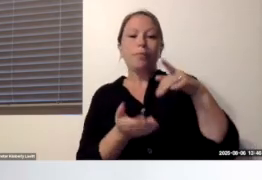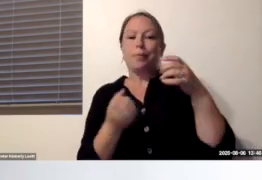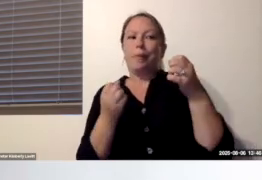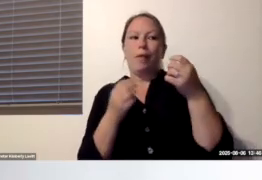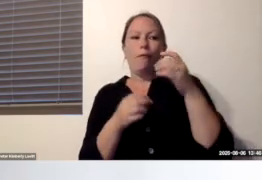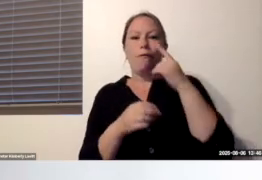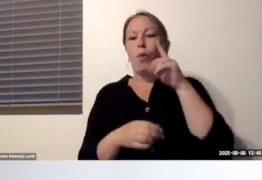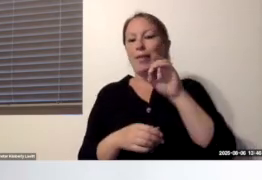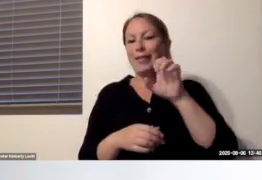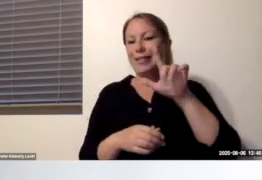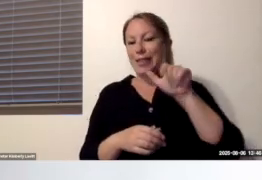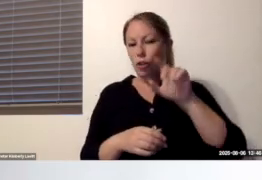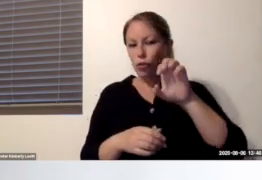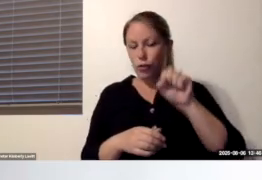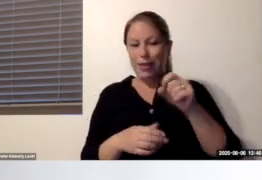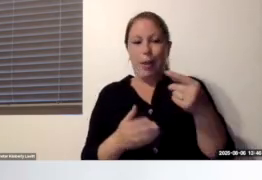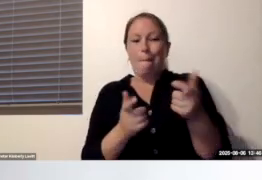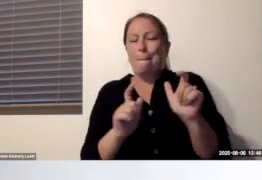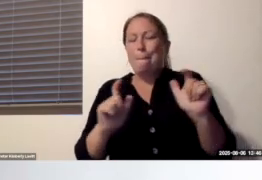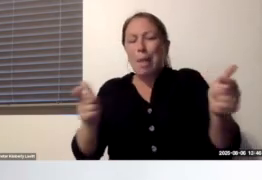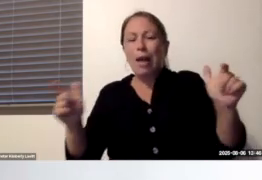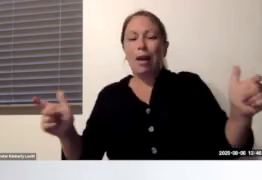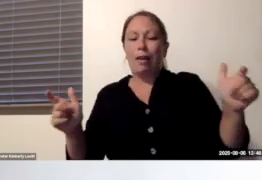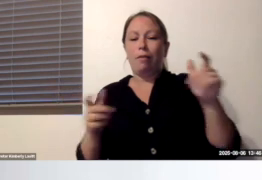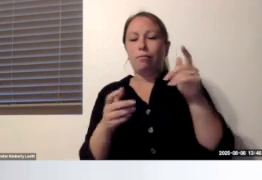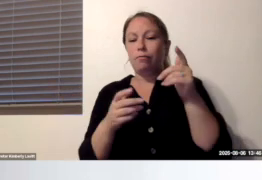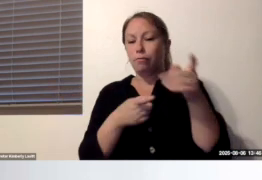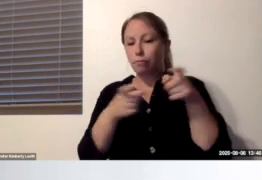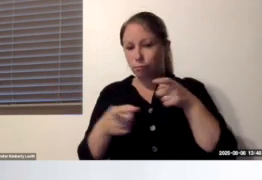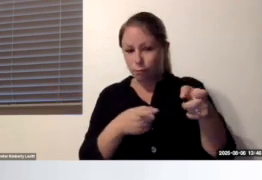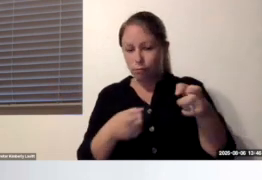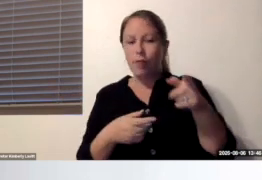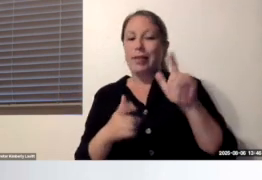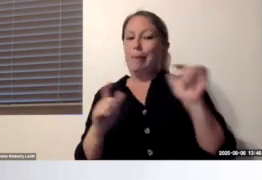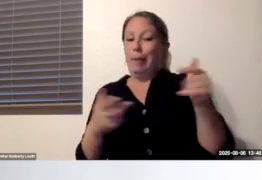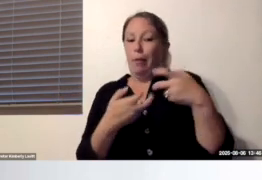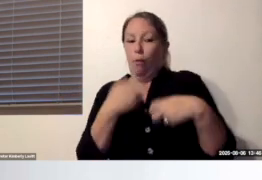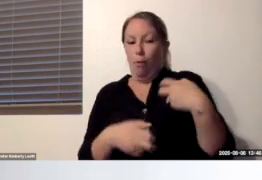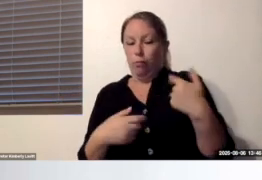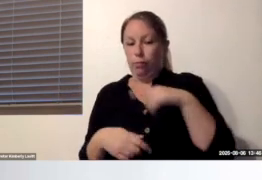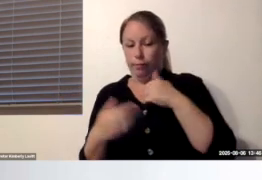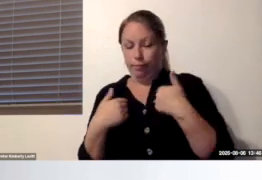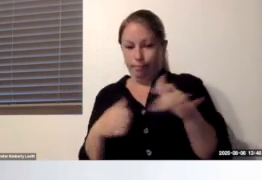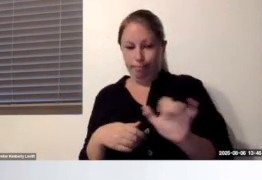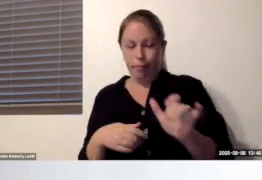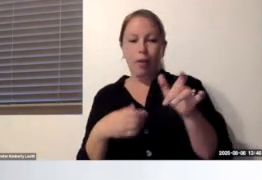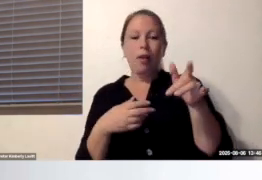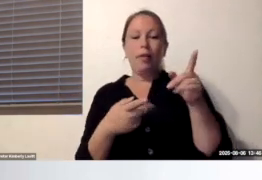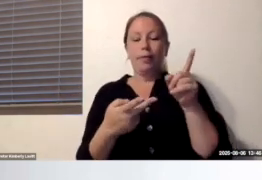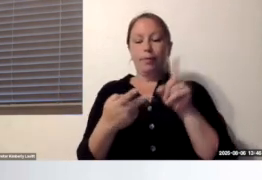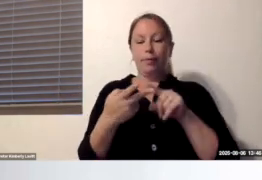big, I will say big factor. Maybe we're the only ones having this problem, but it is a big problem. The second factor is the